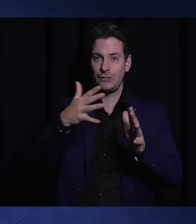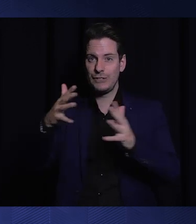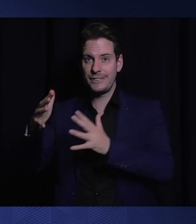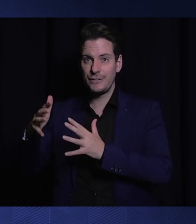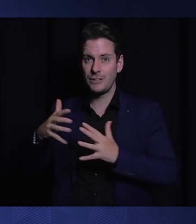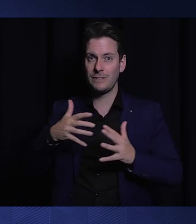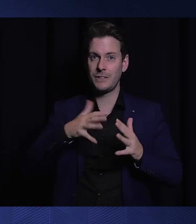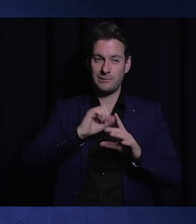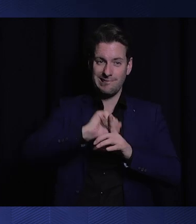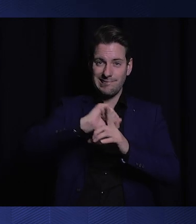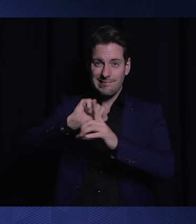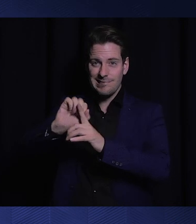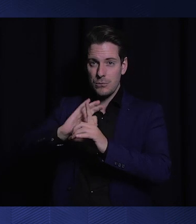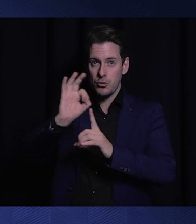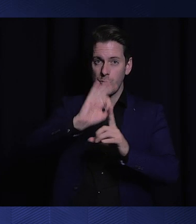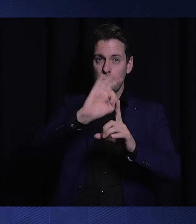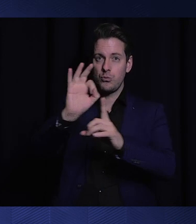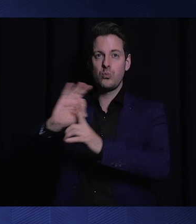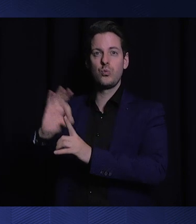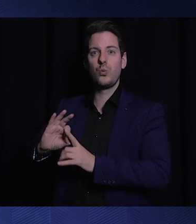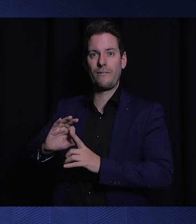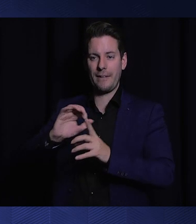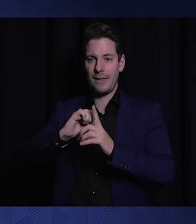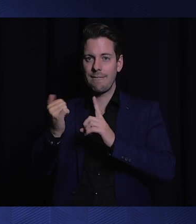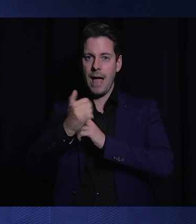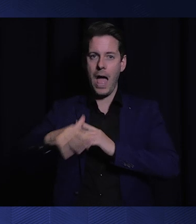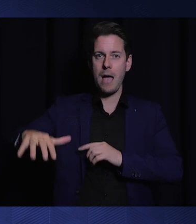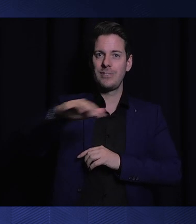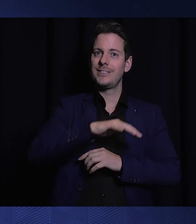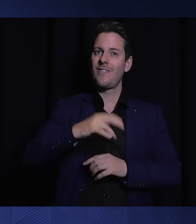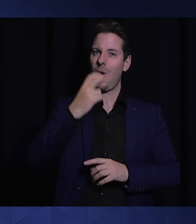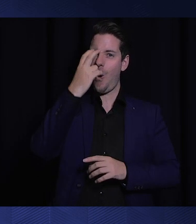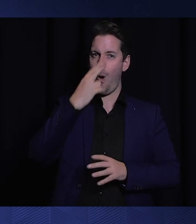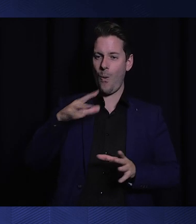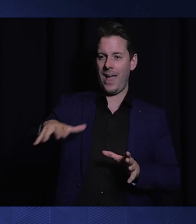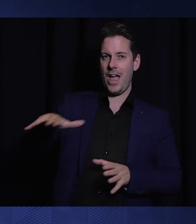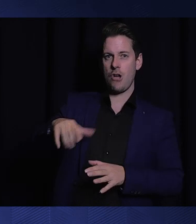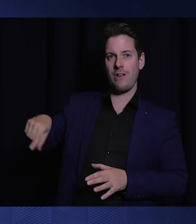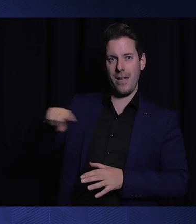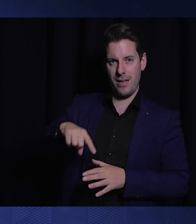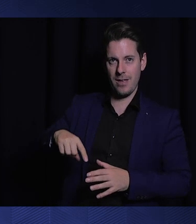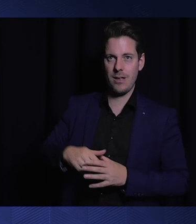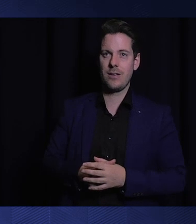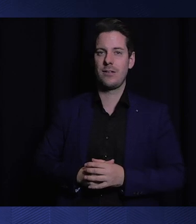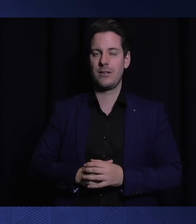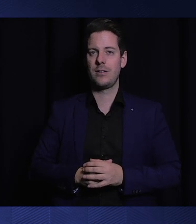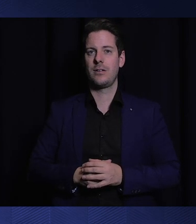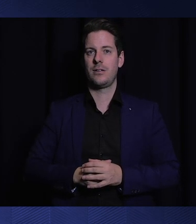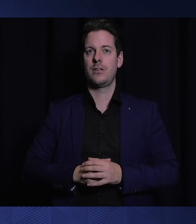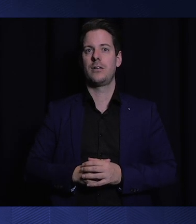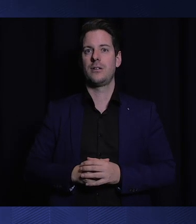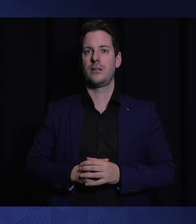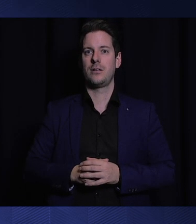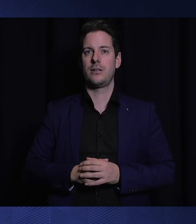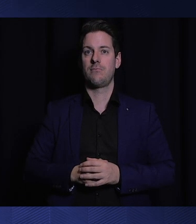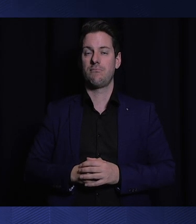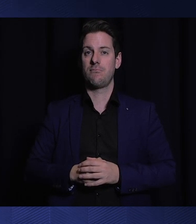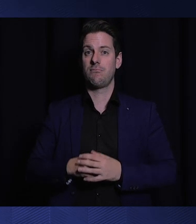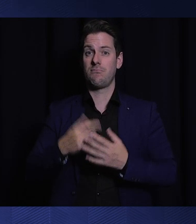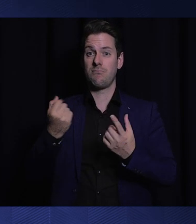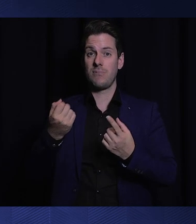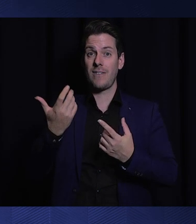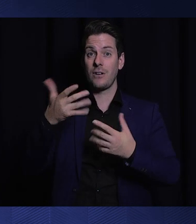order to improve the environment of the old areas, we use many source control measures like